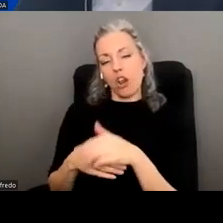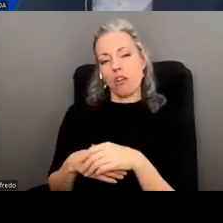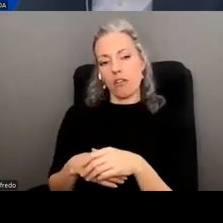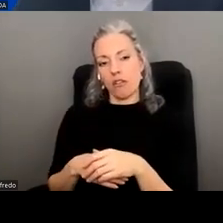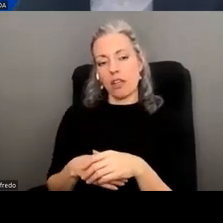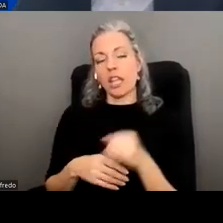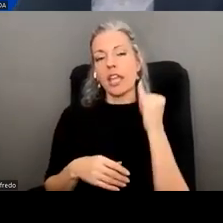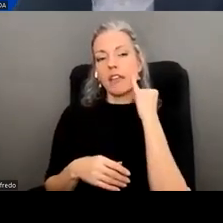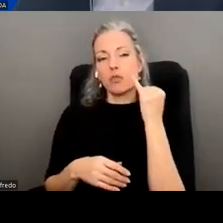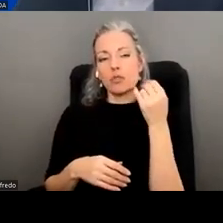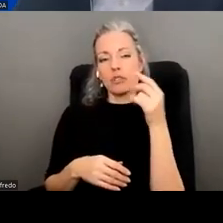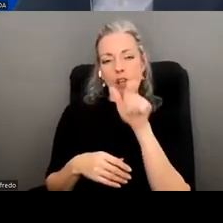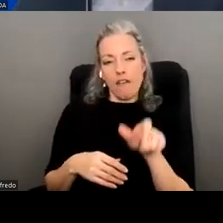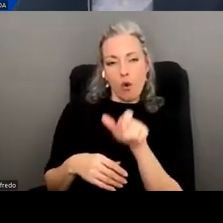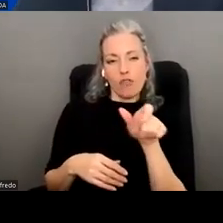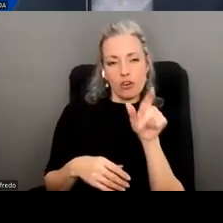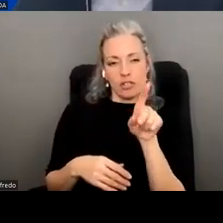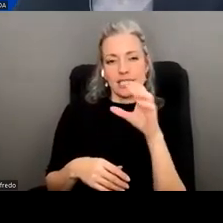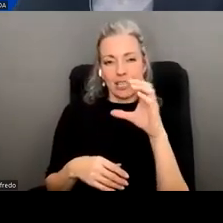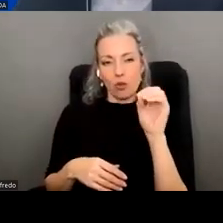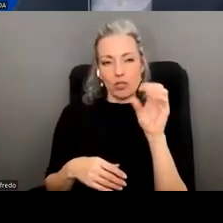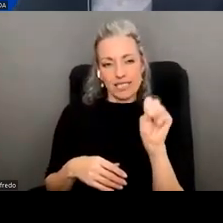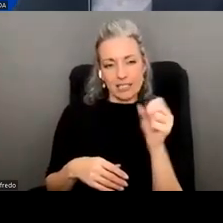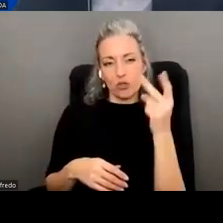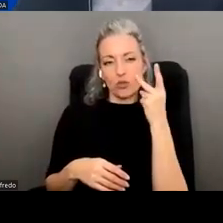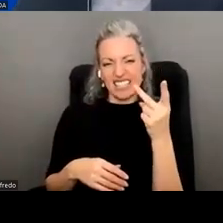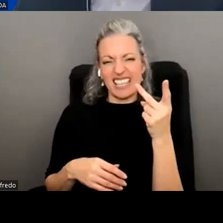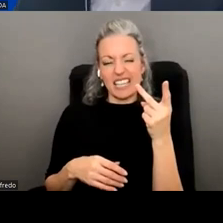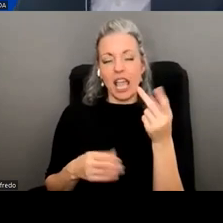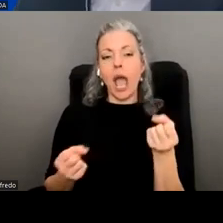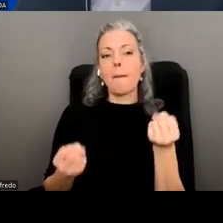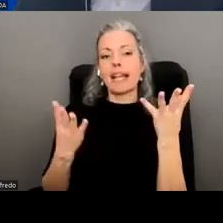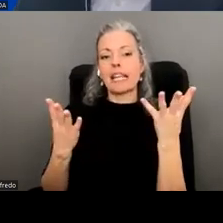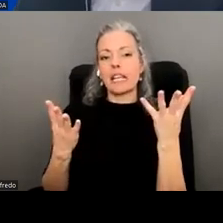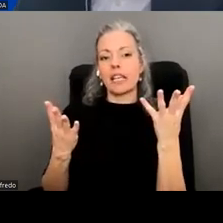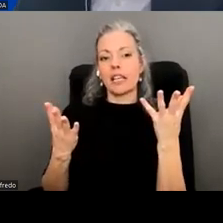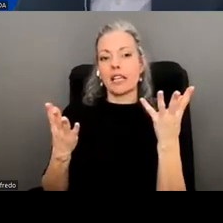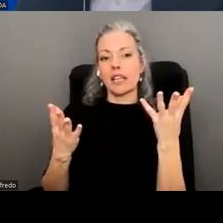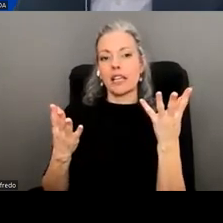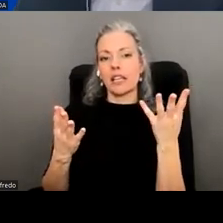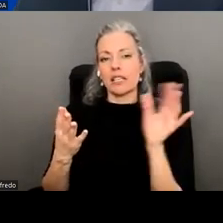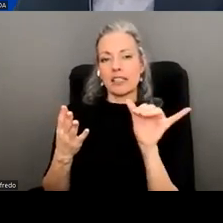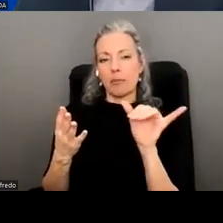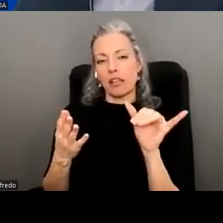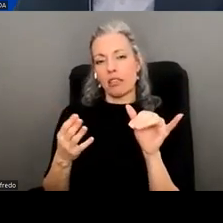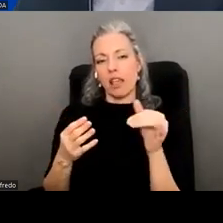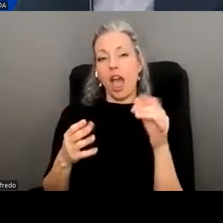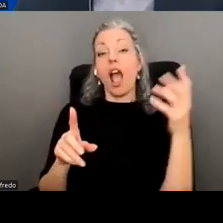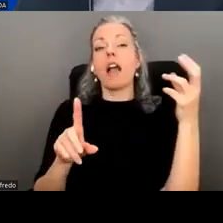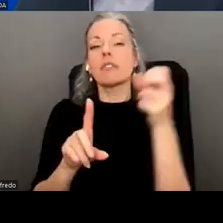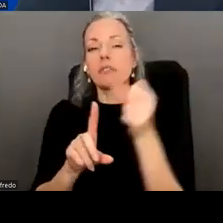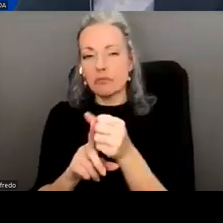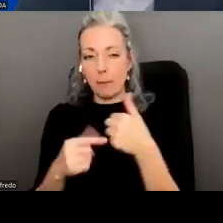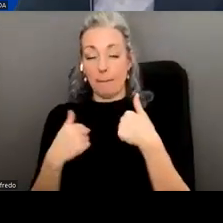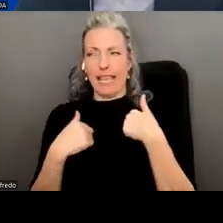hover over the respective COCs, you see the rate for that respective COC. Something that kind of caught my attention, at least, was